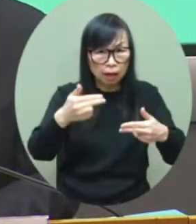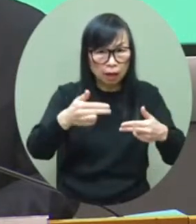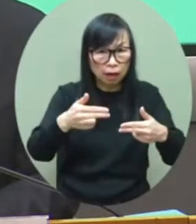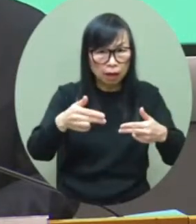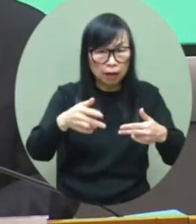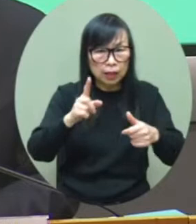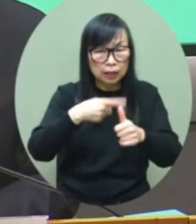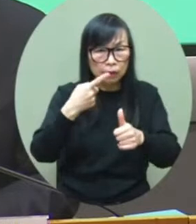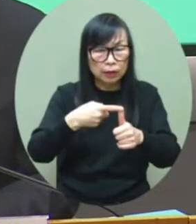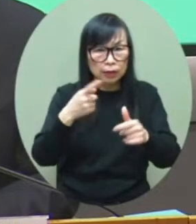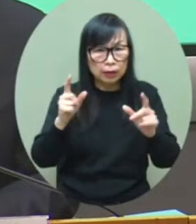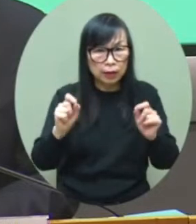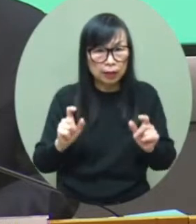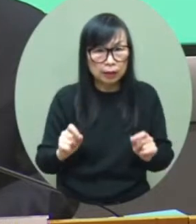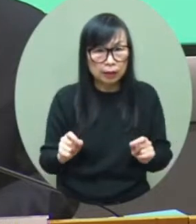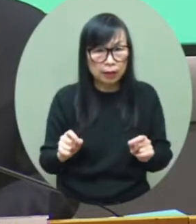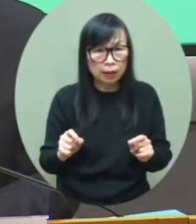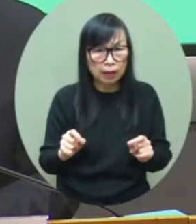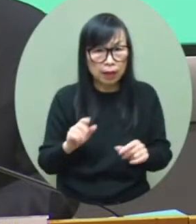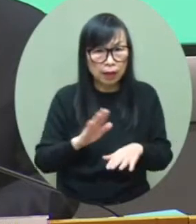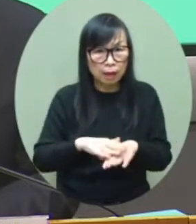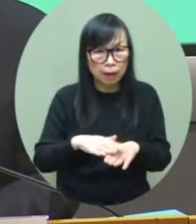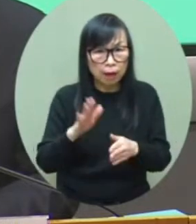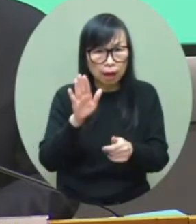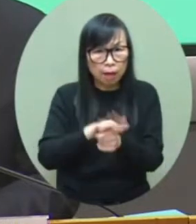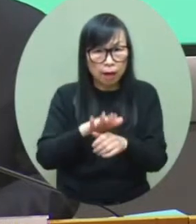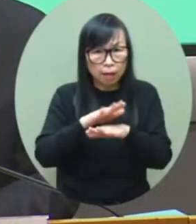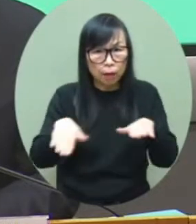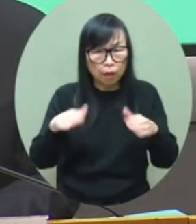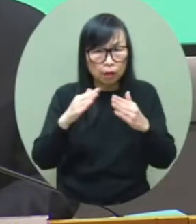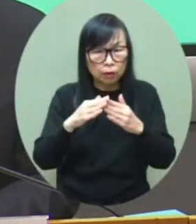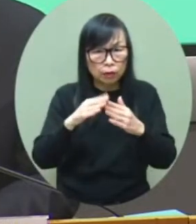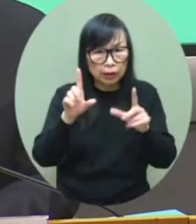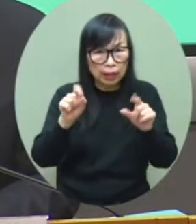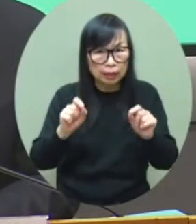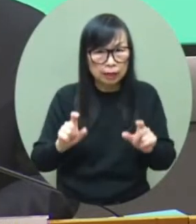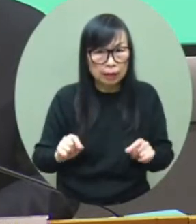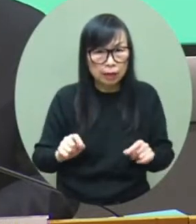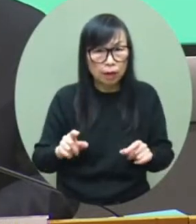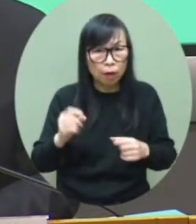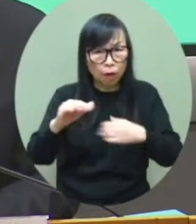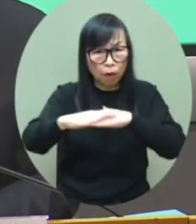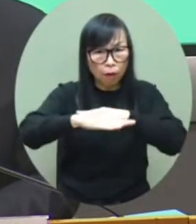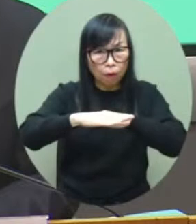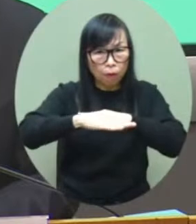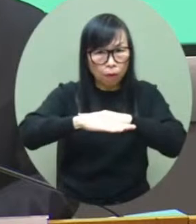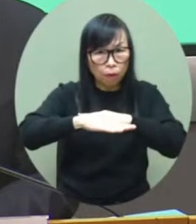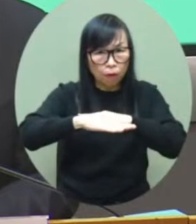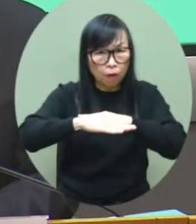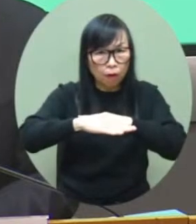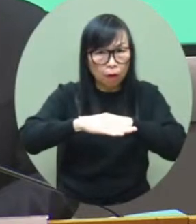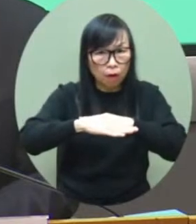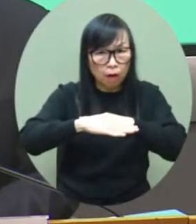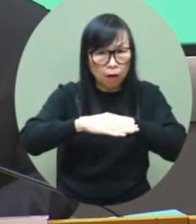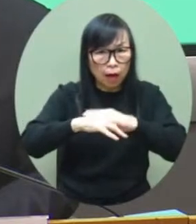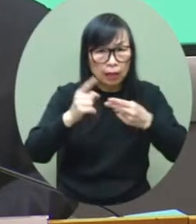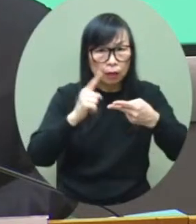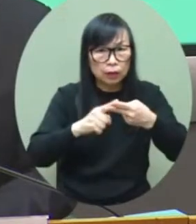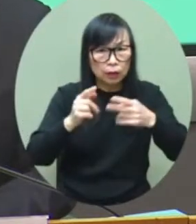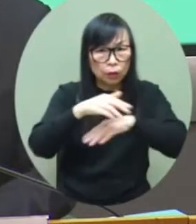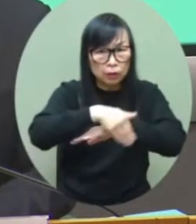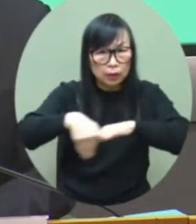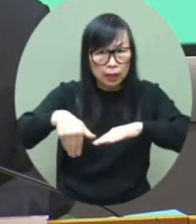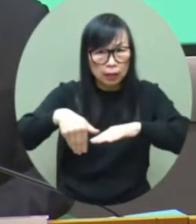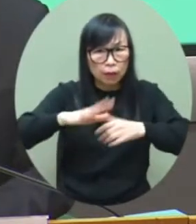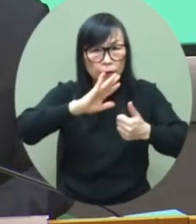Concerning the newly reopened boundary control points, like the Secretary for Security